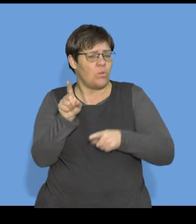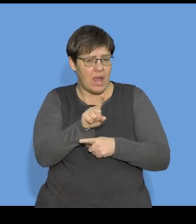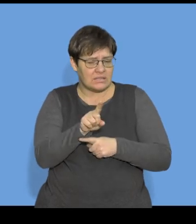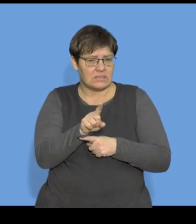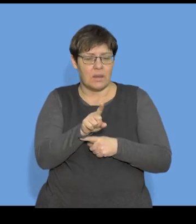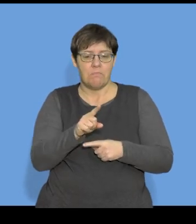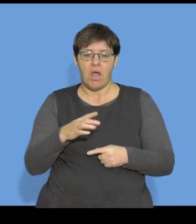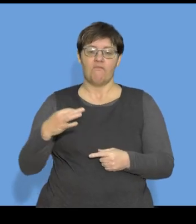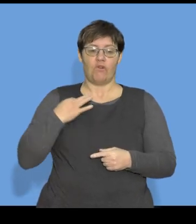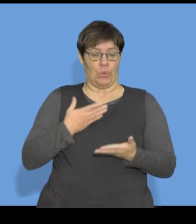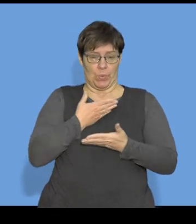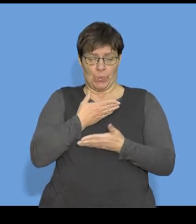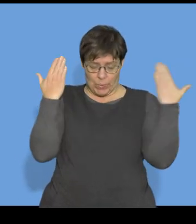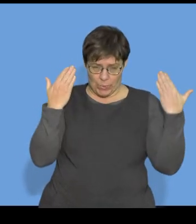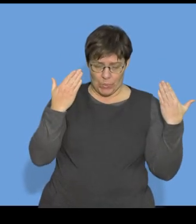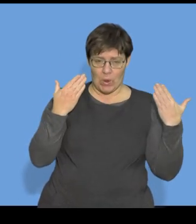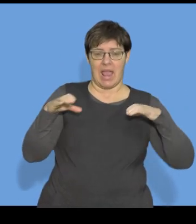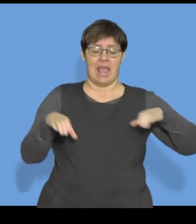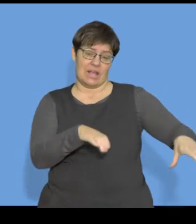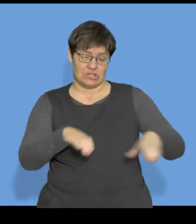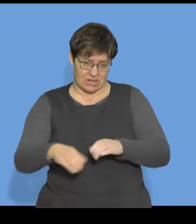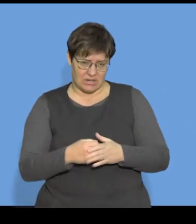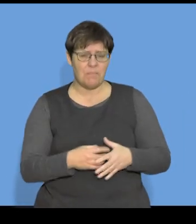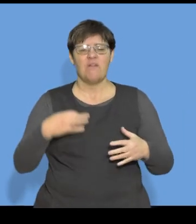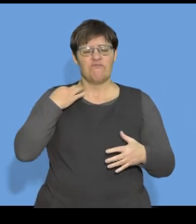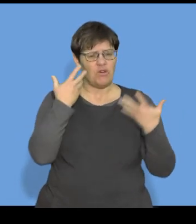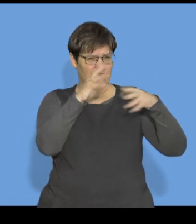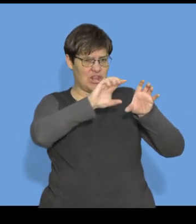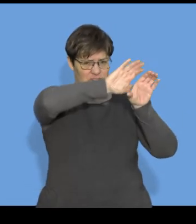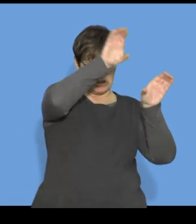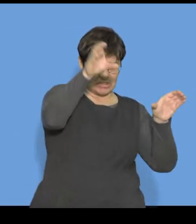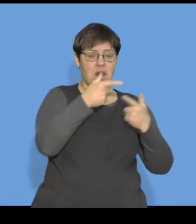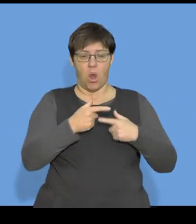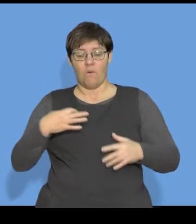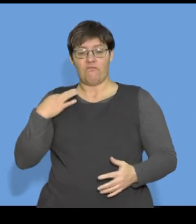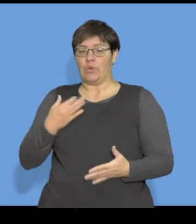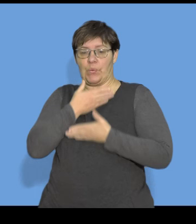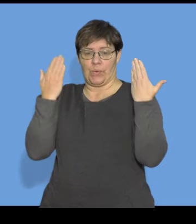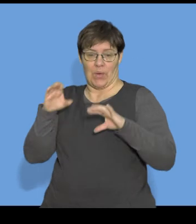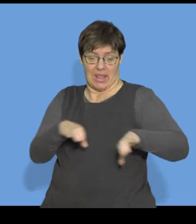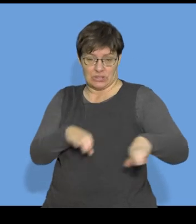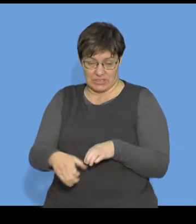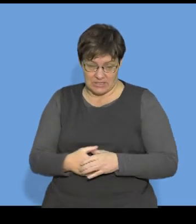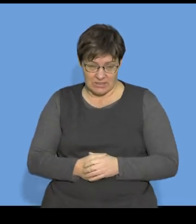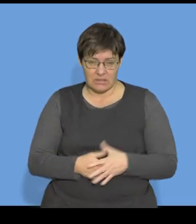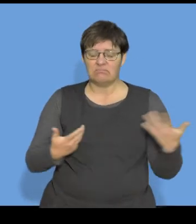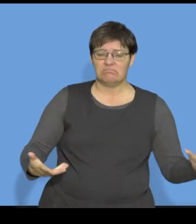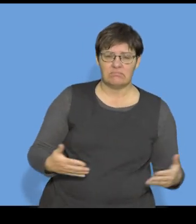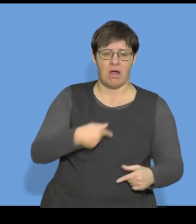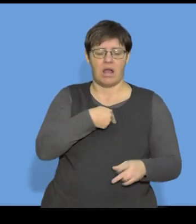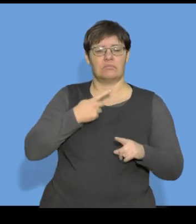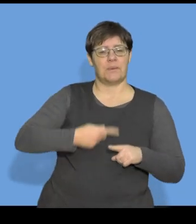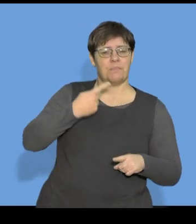involuntary actions. We did talk to voluntary actions. Now we're talking to involuntary actions, like your heartbeat,